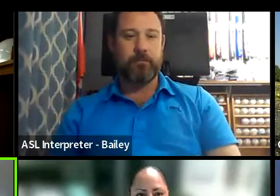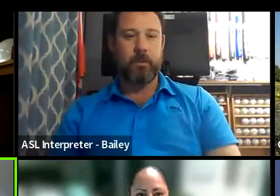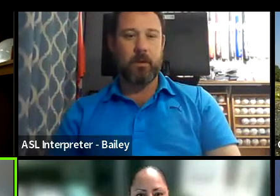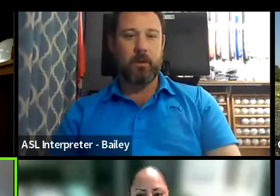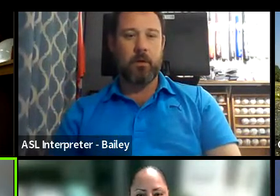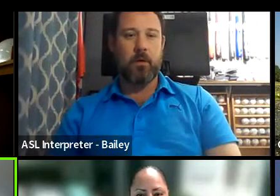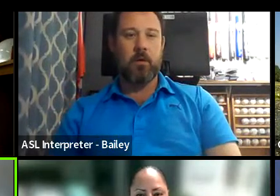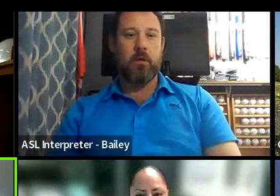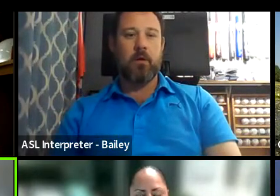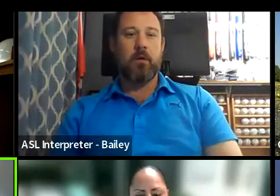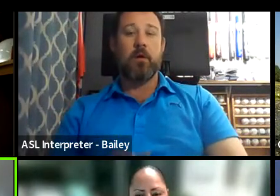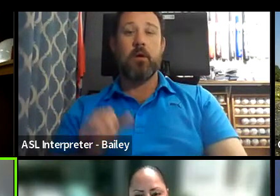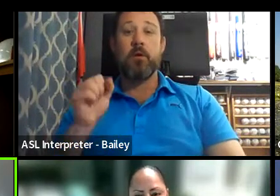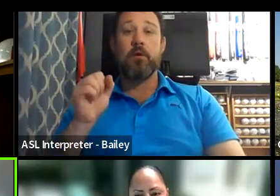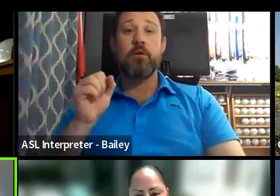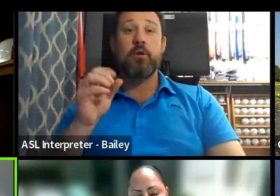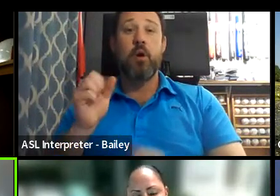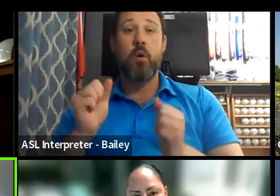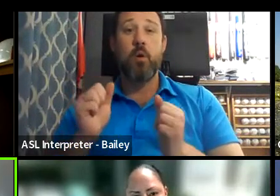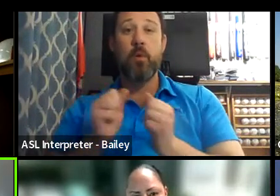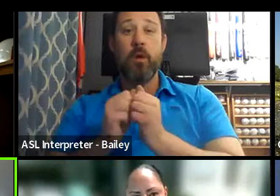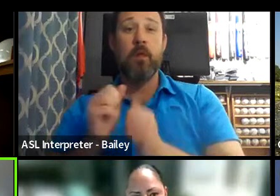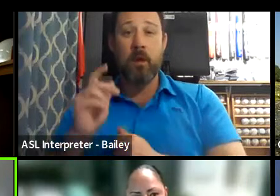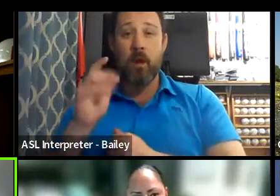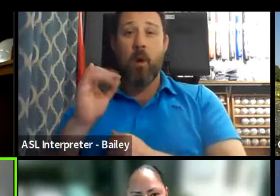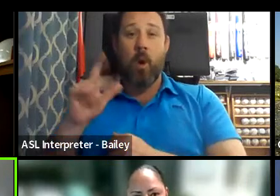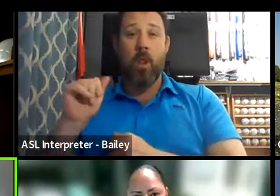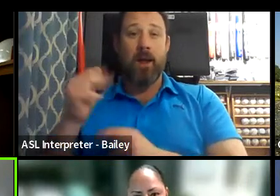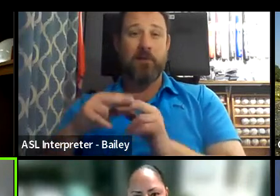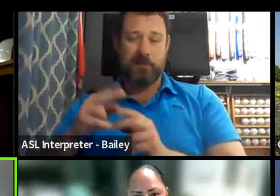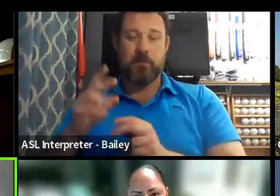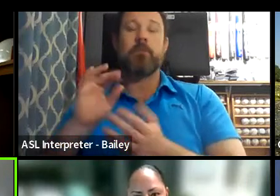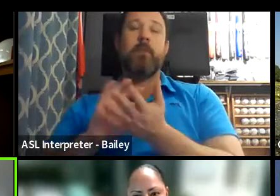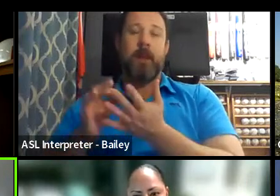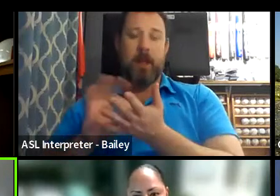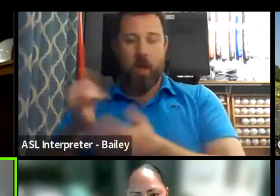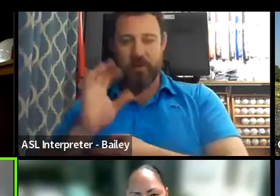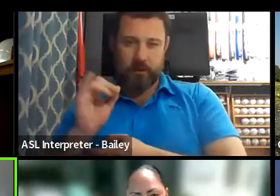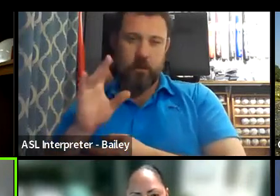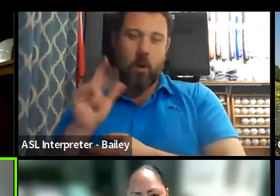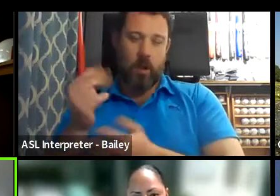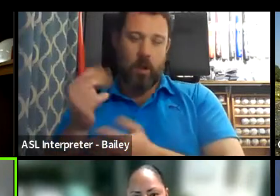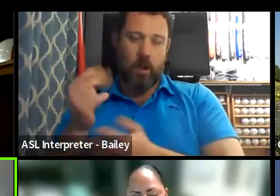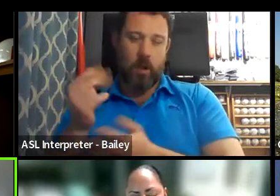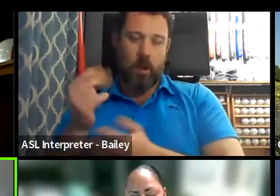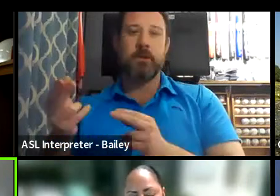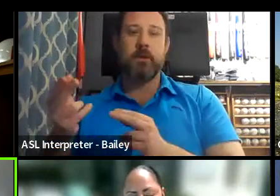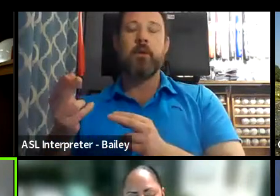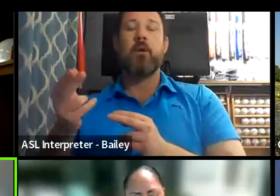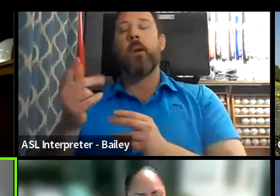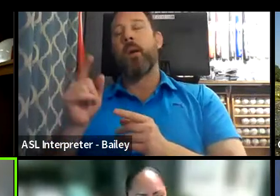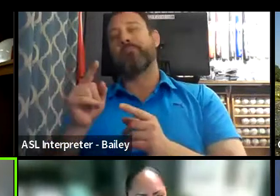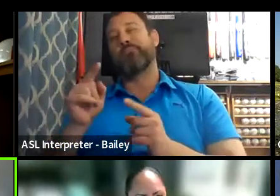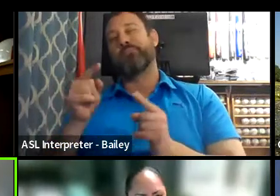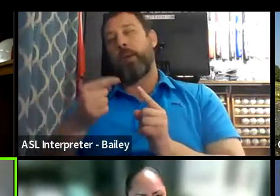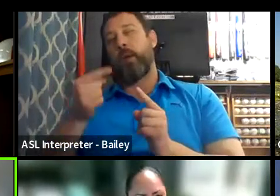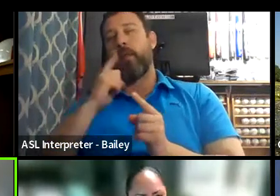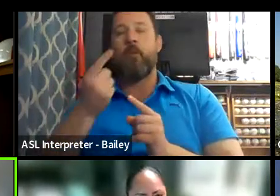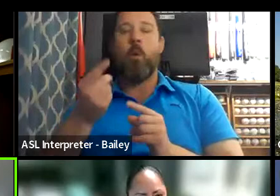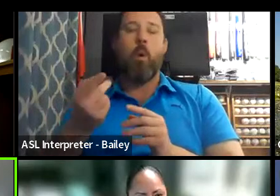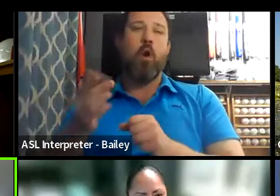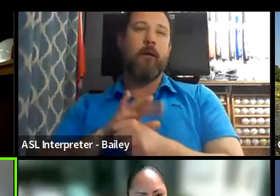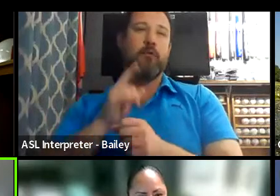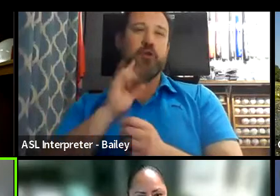So yeah, with the COLA increases, Medi-Cal itself also has COLA increases. Again, primarily Medi-Cal